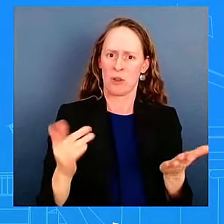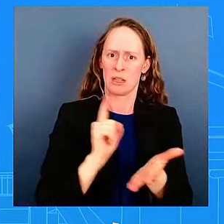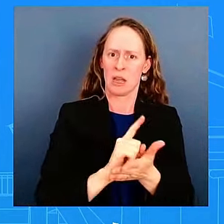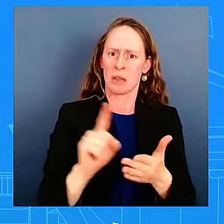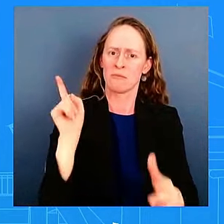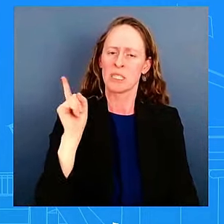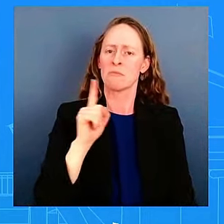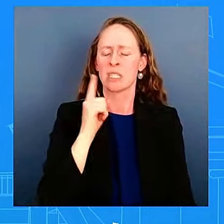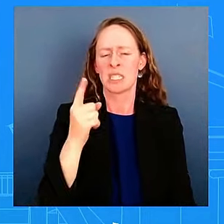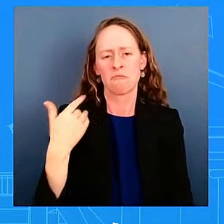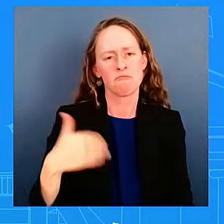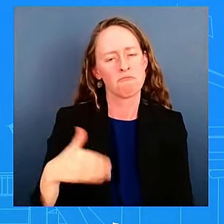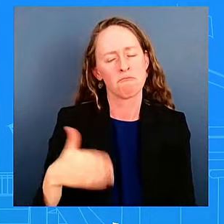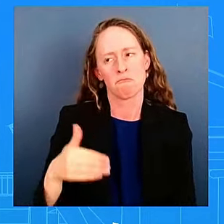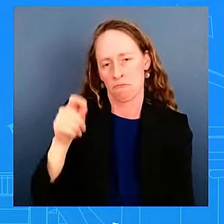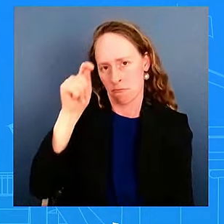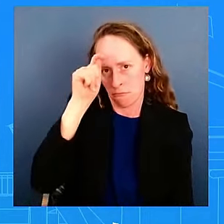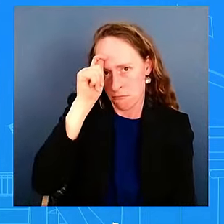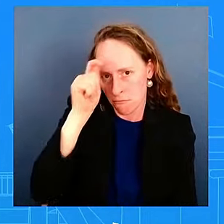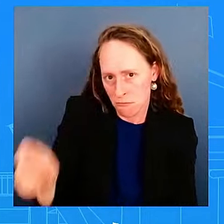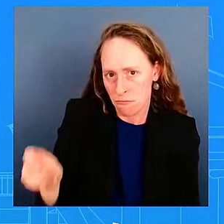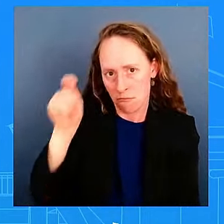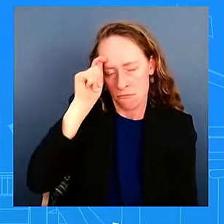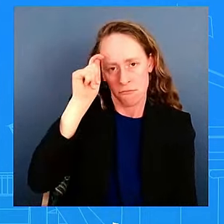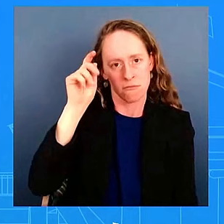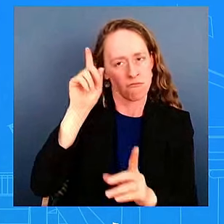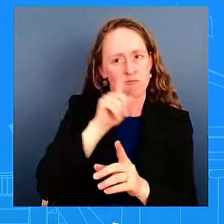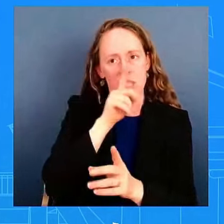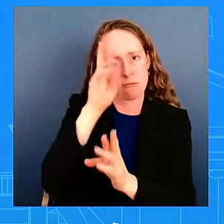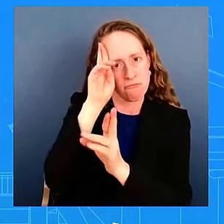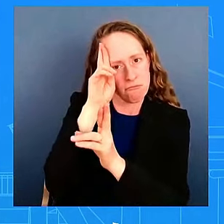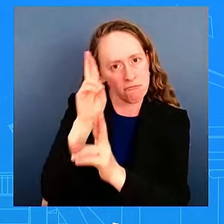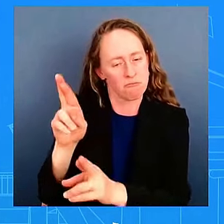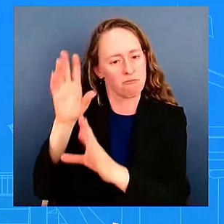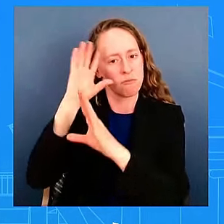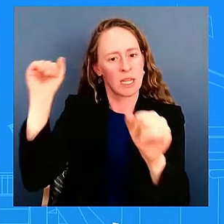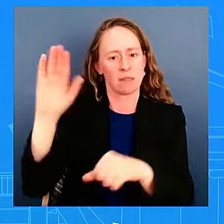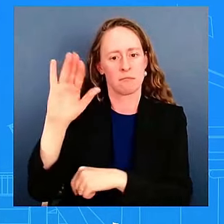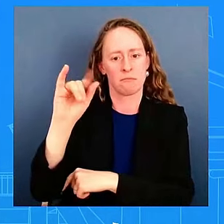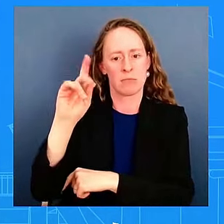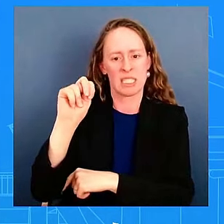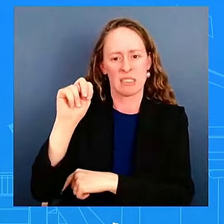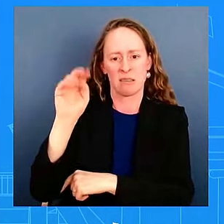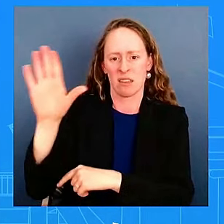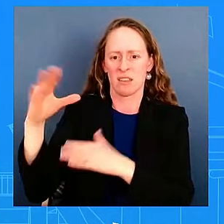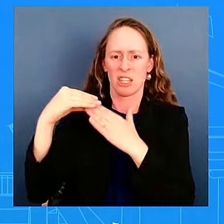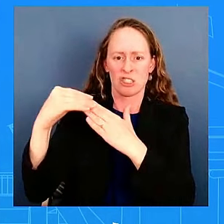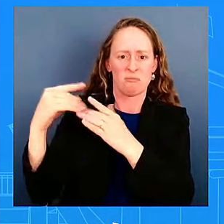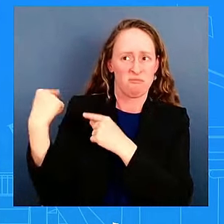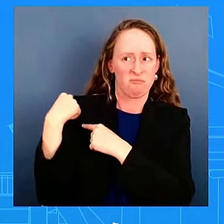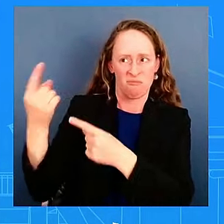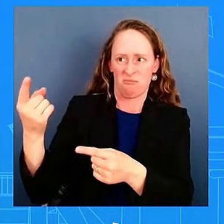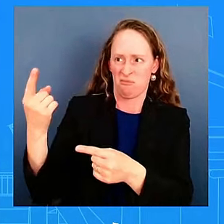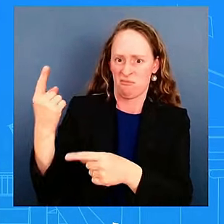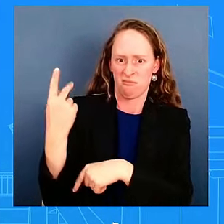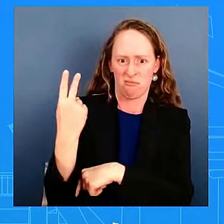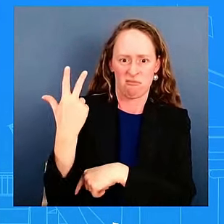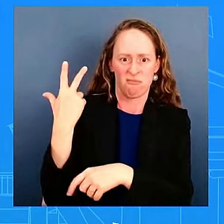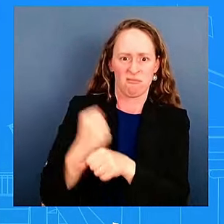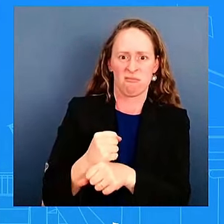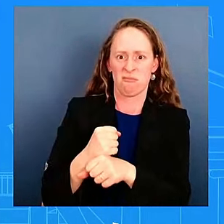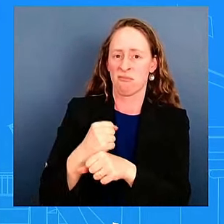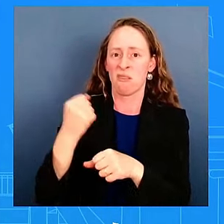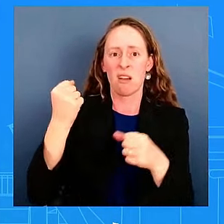over the last 2 years, more than 2 years, as we think about the war in Ukraine because of Russia's aggression, as we see